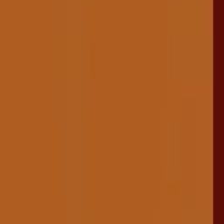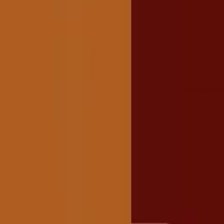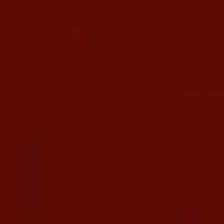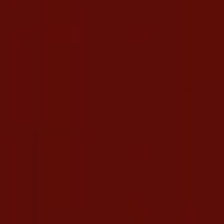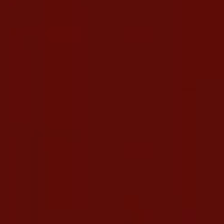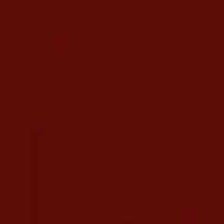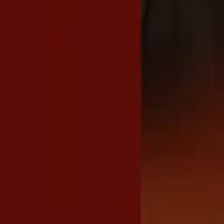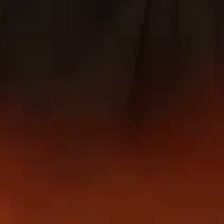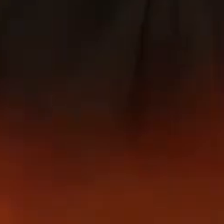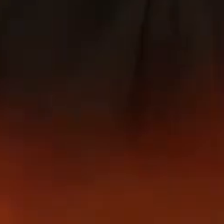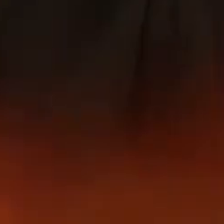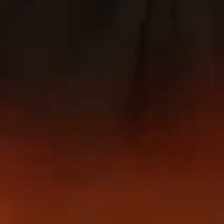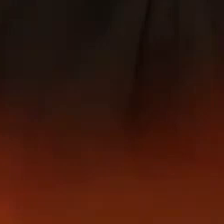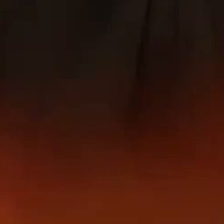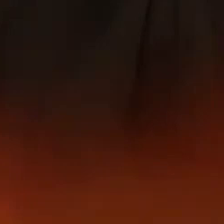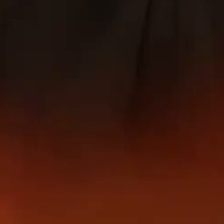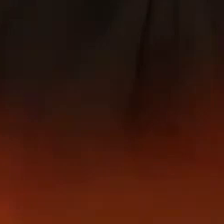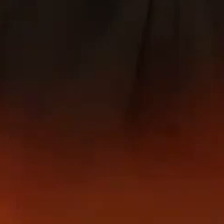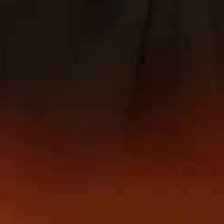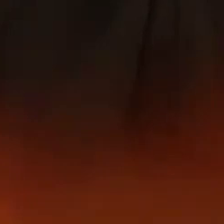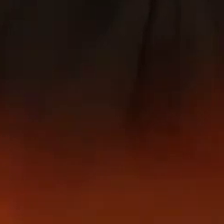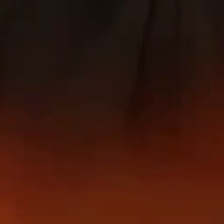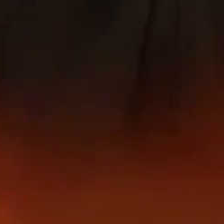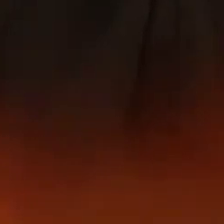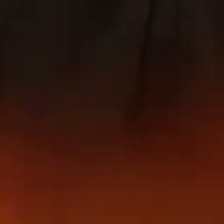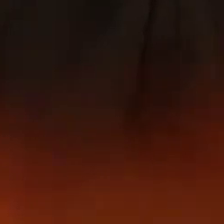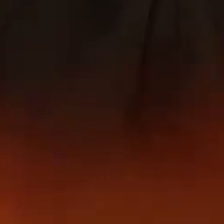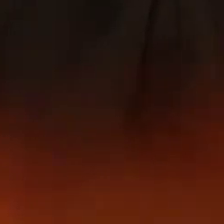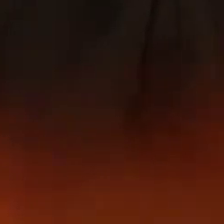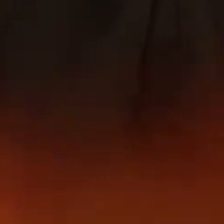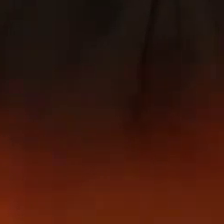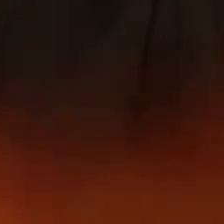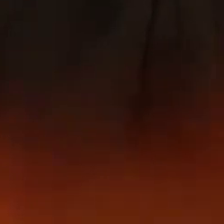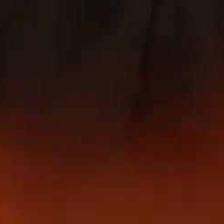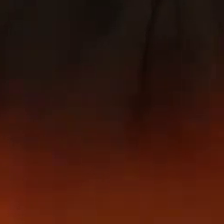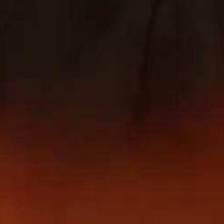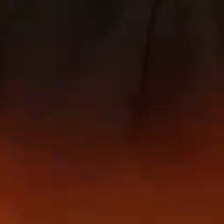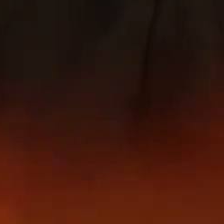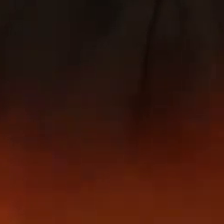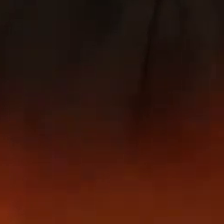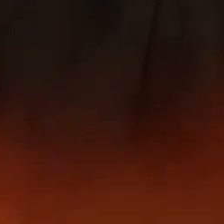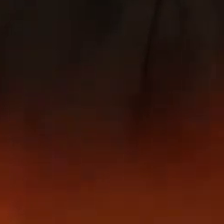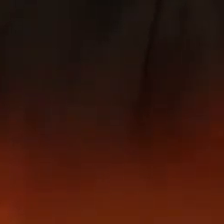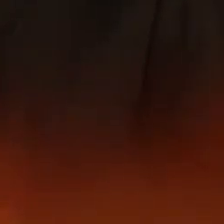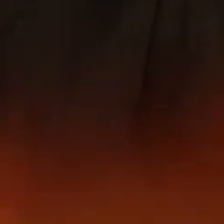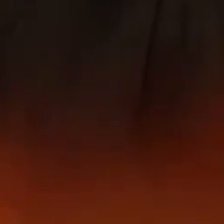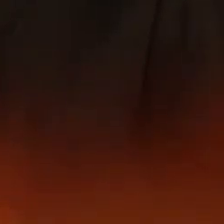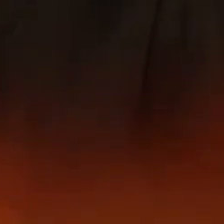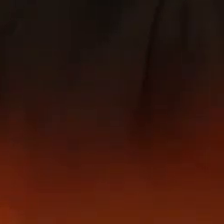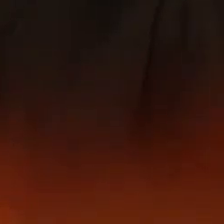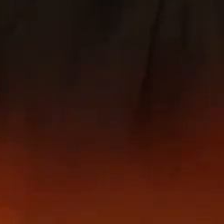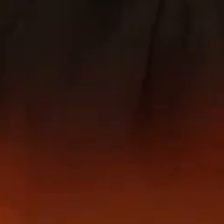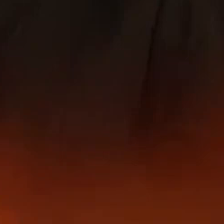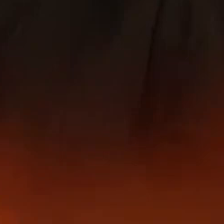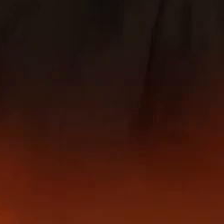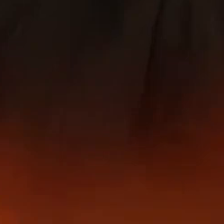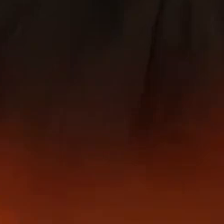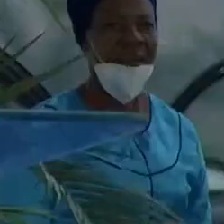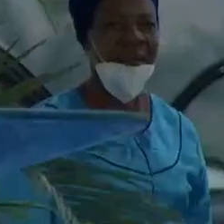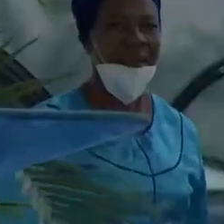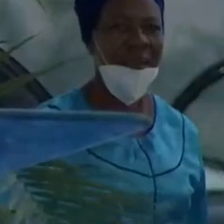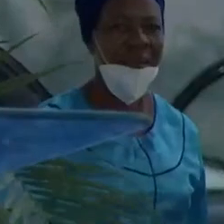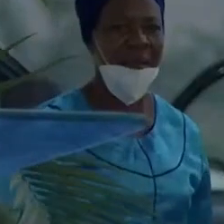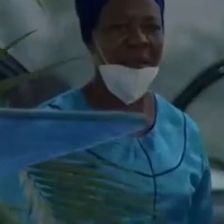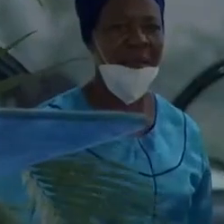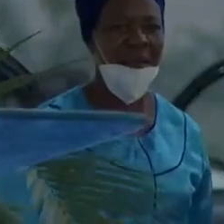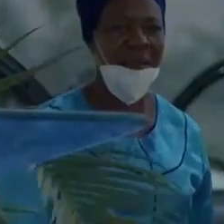Now the anointing is coming upon you right now. Are you ready? Let me give you something